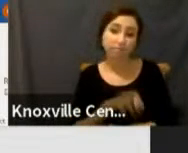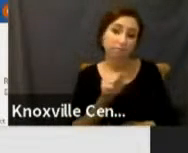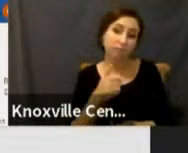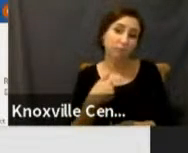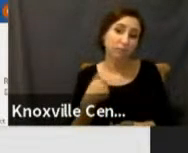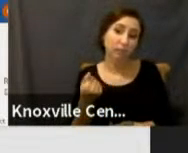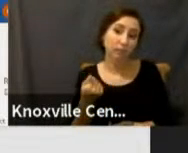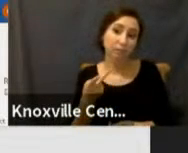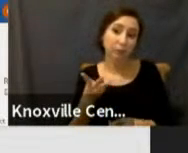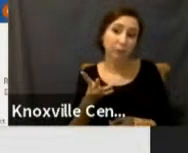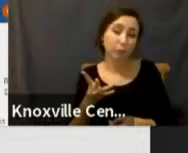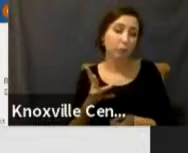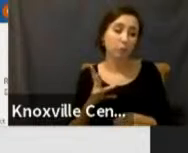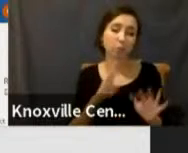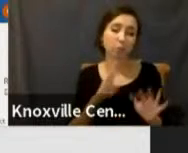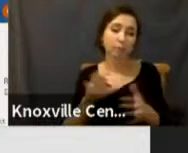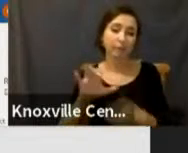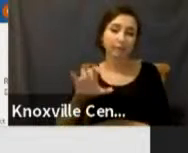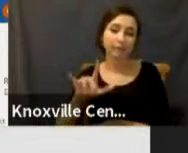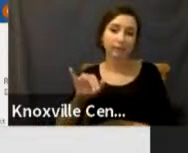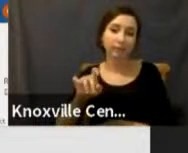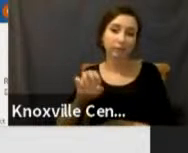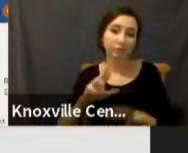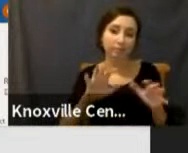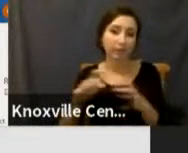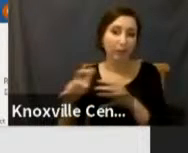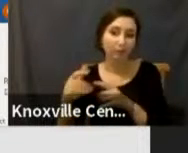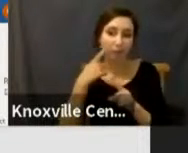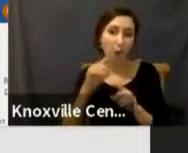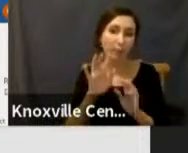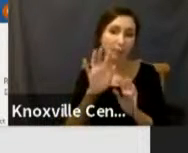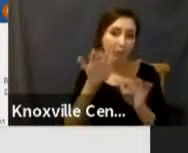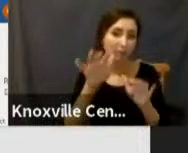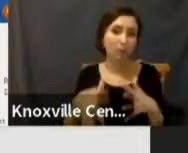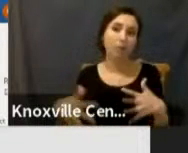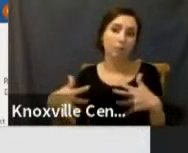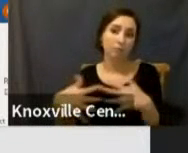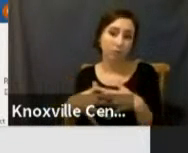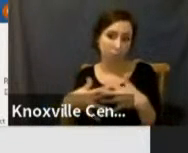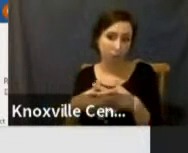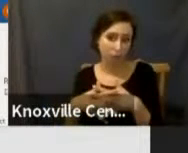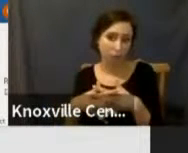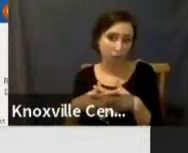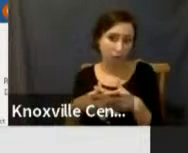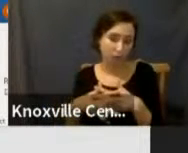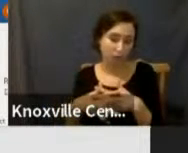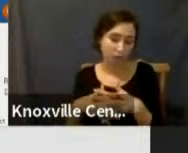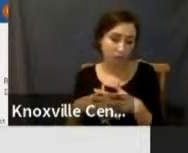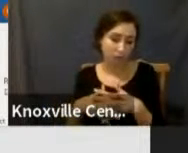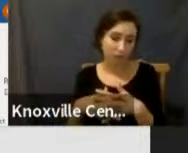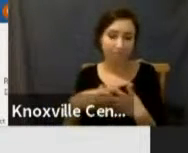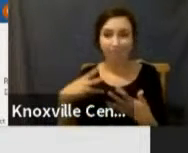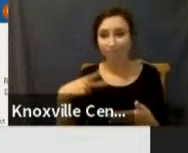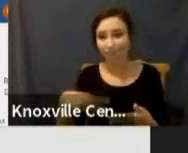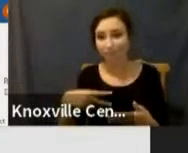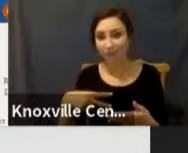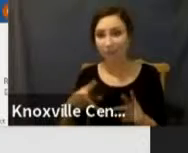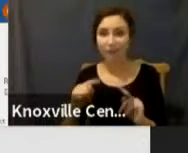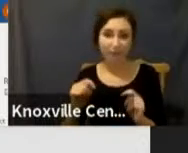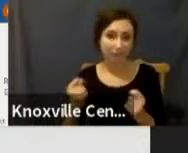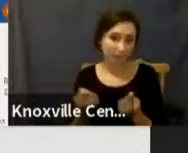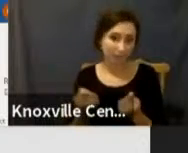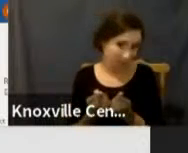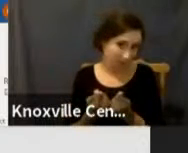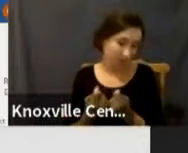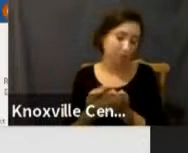few clusters for basketball and football and dance team and